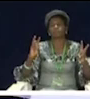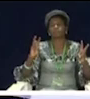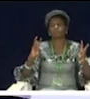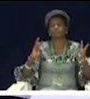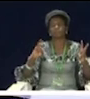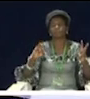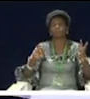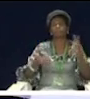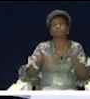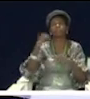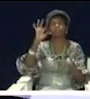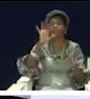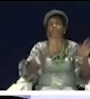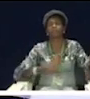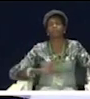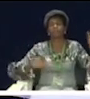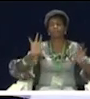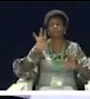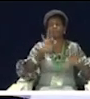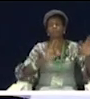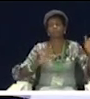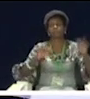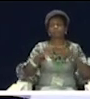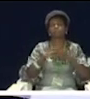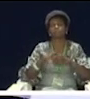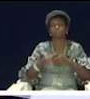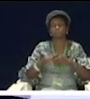out of mercy,